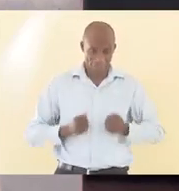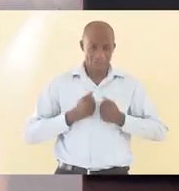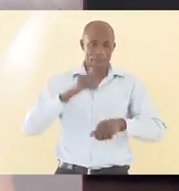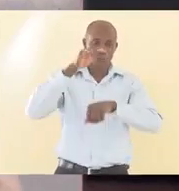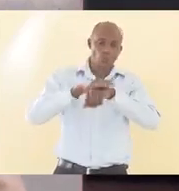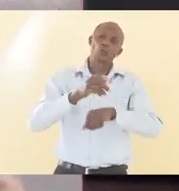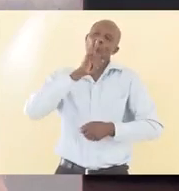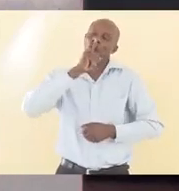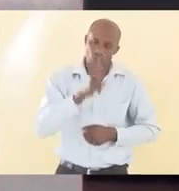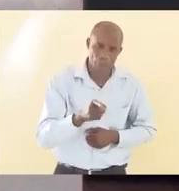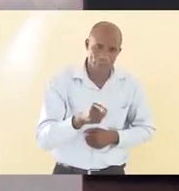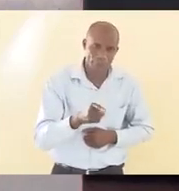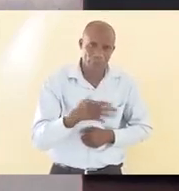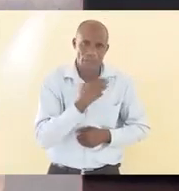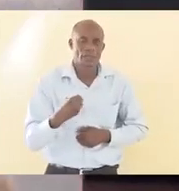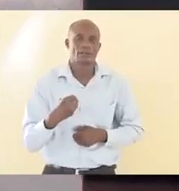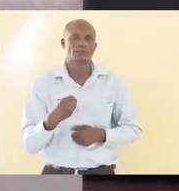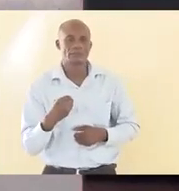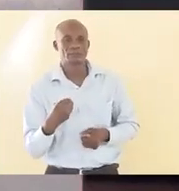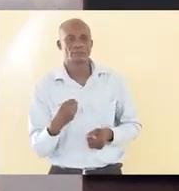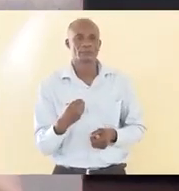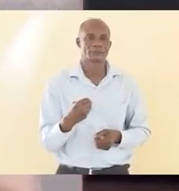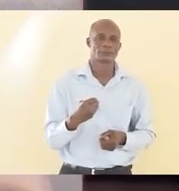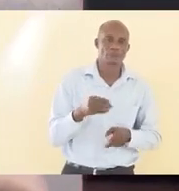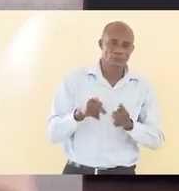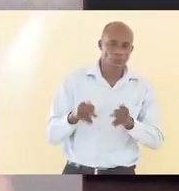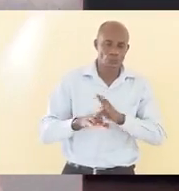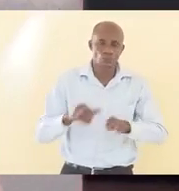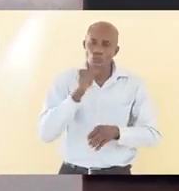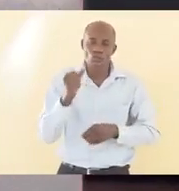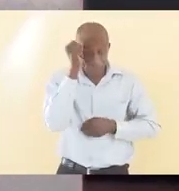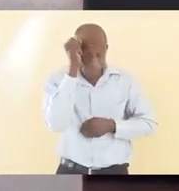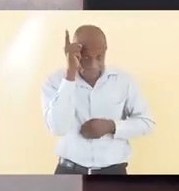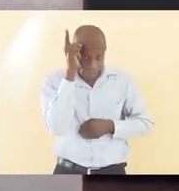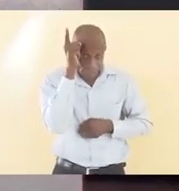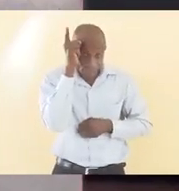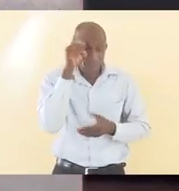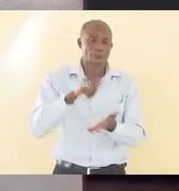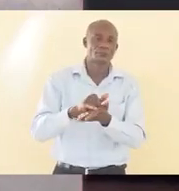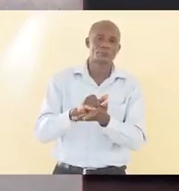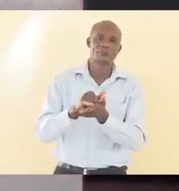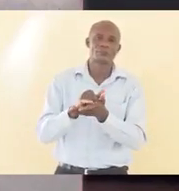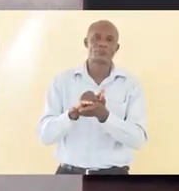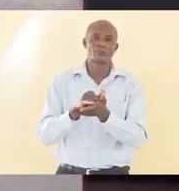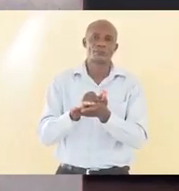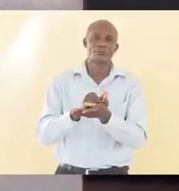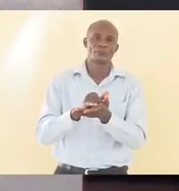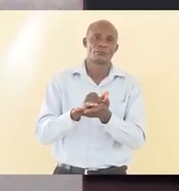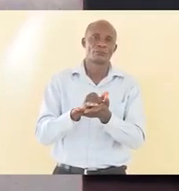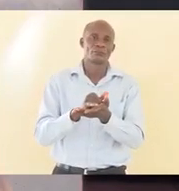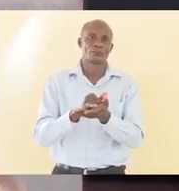address on truth. And the fact that people do not understand that